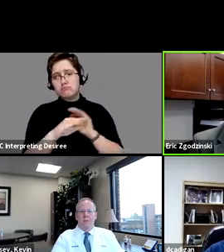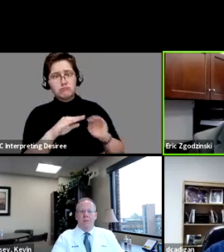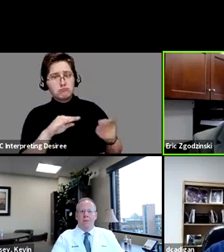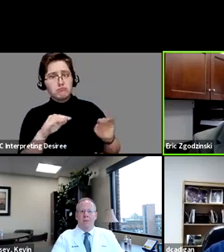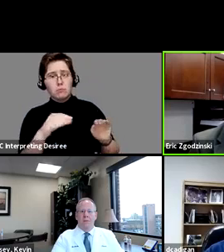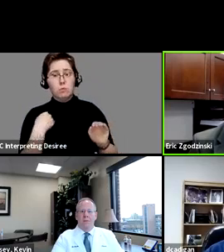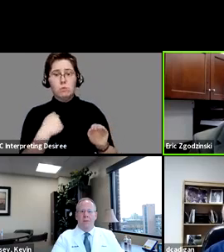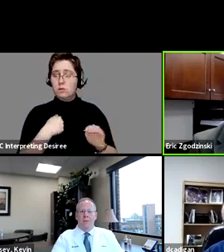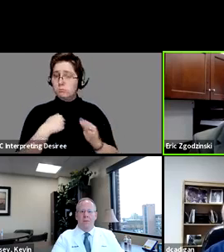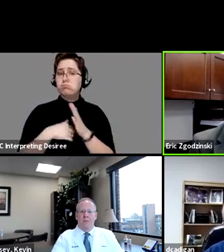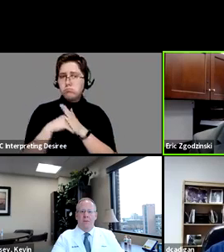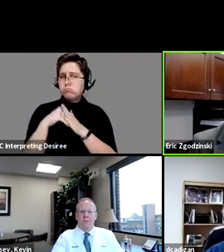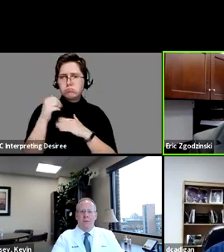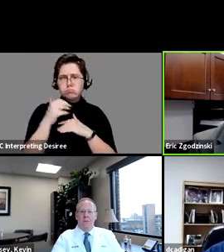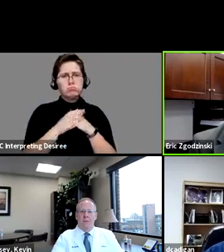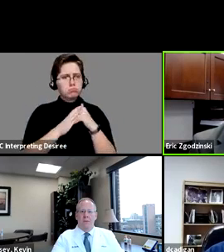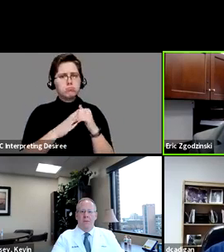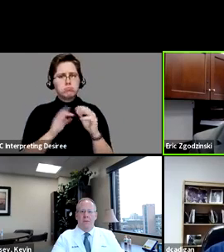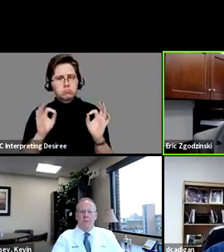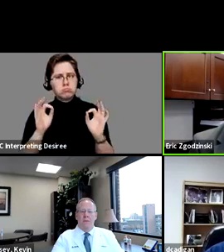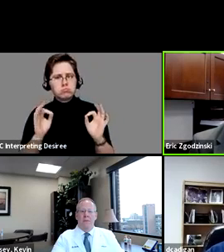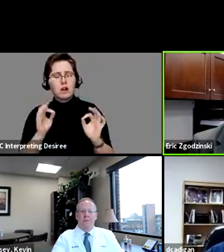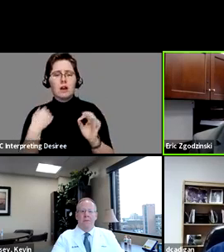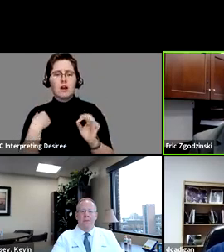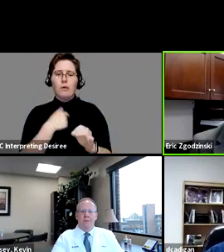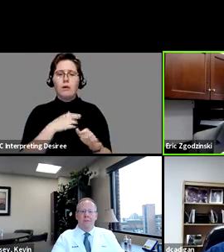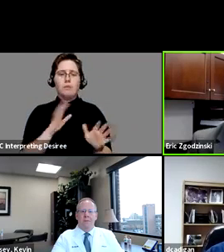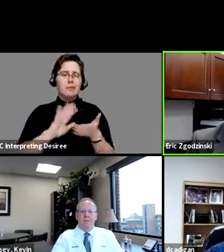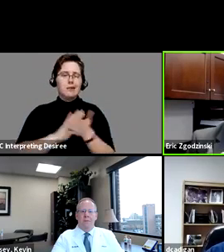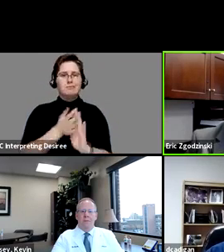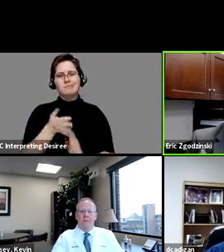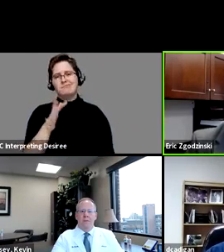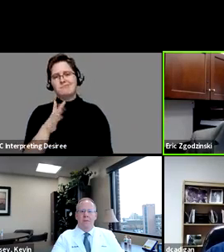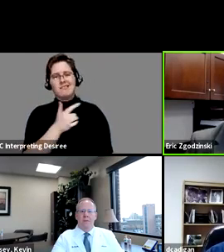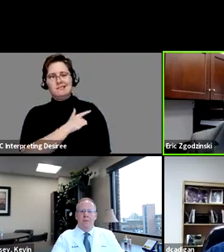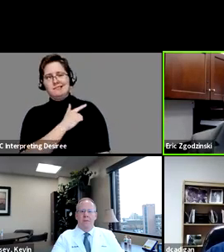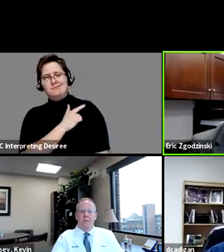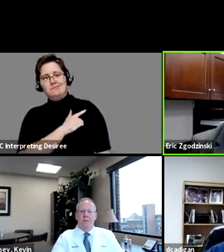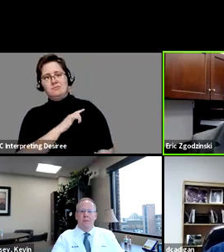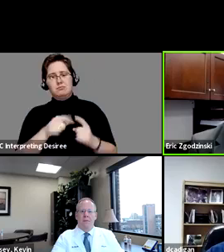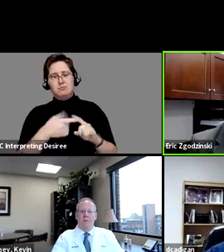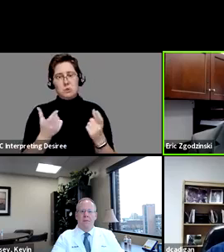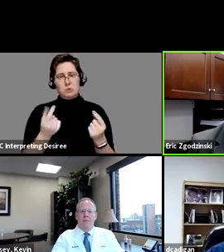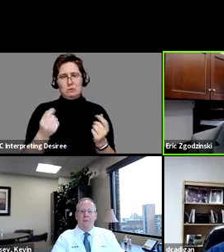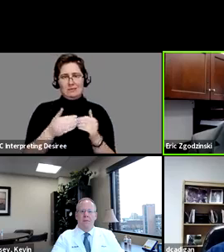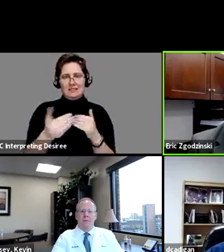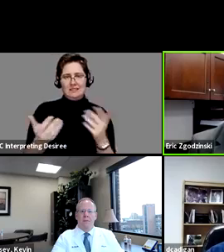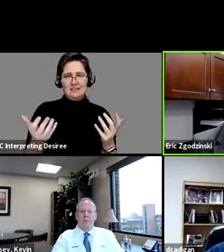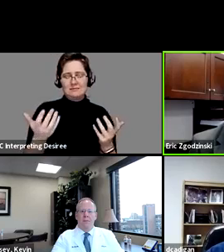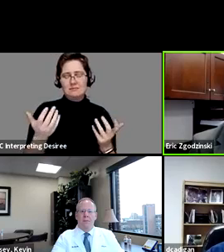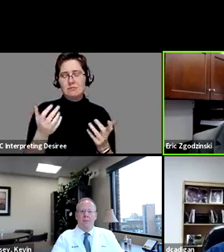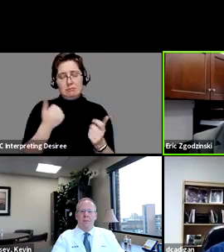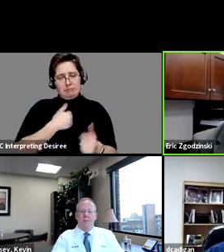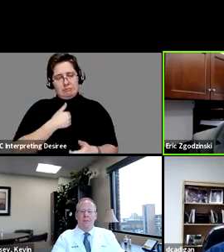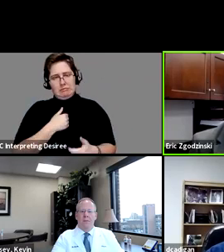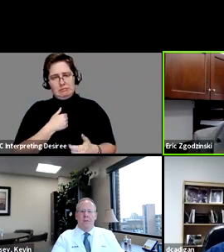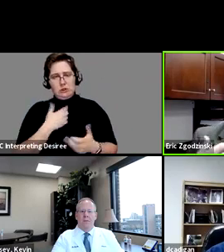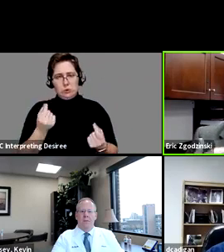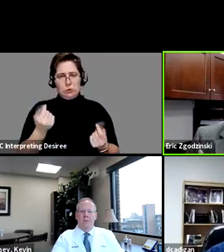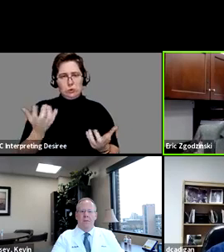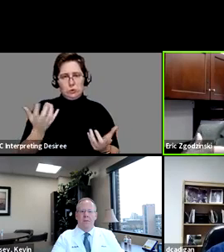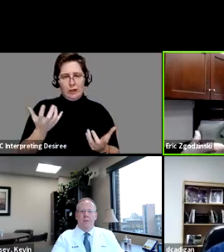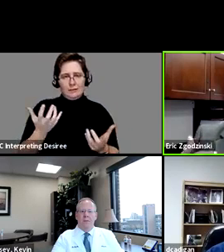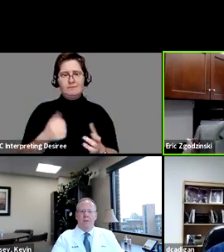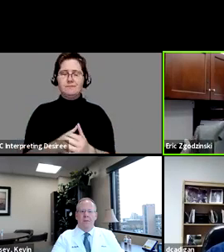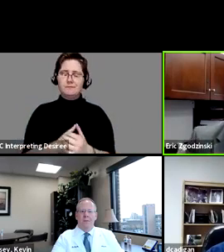we were very comfortable, and I think we all became a little complacent in what we were going to do as individuals.